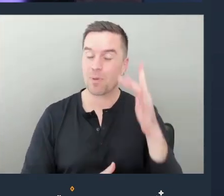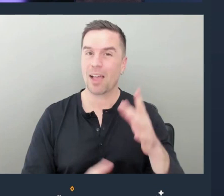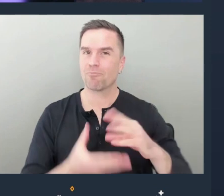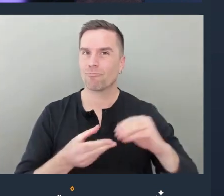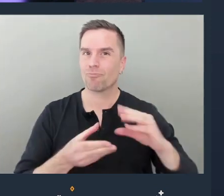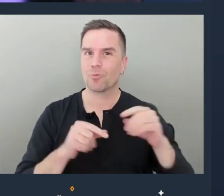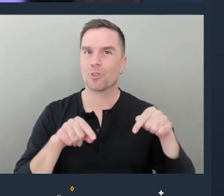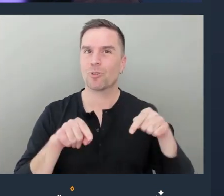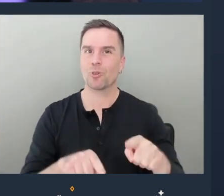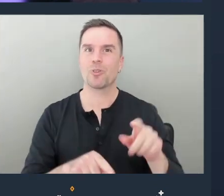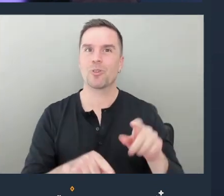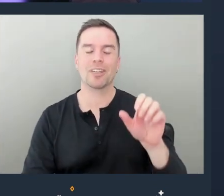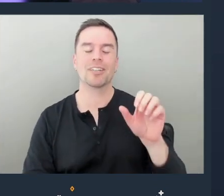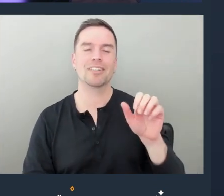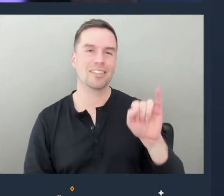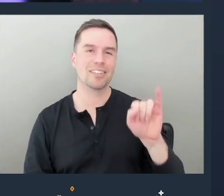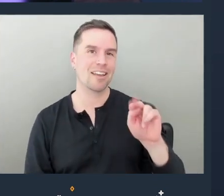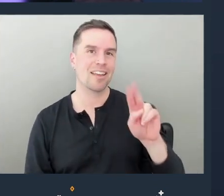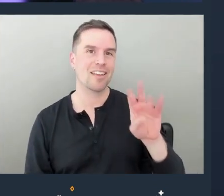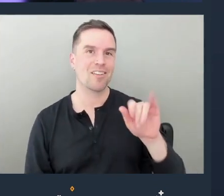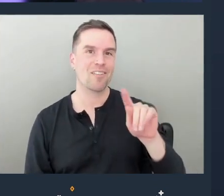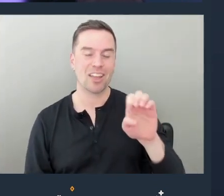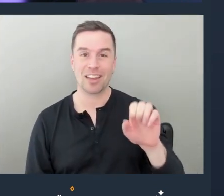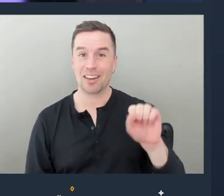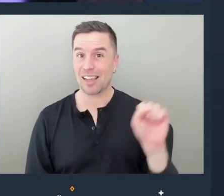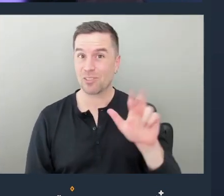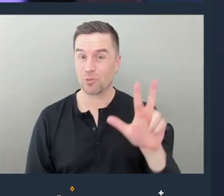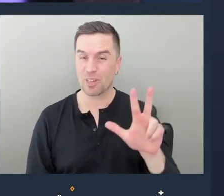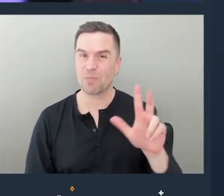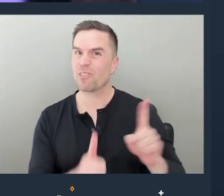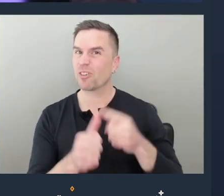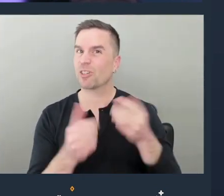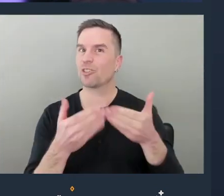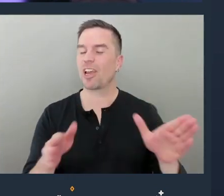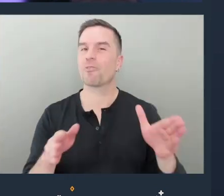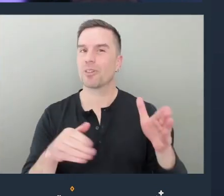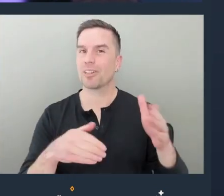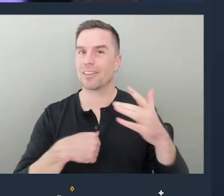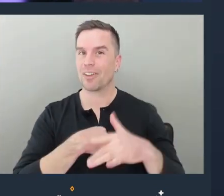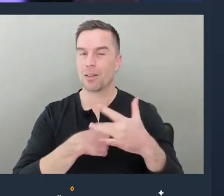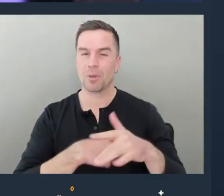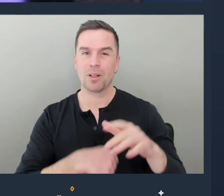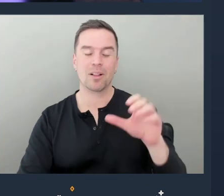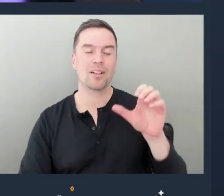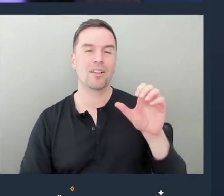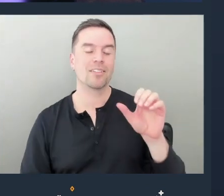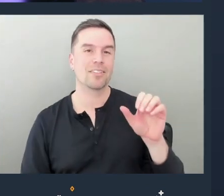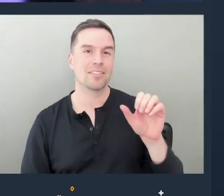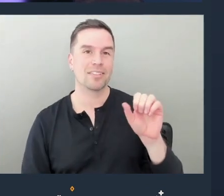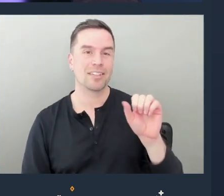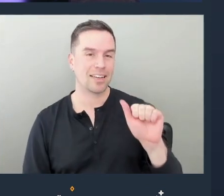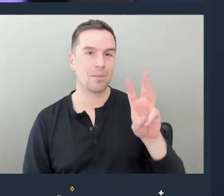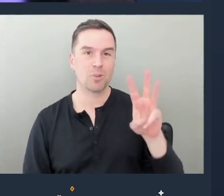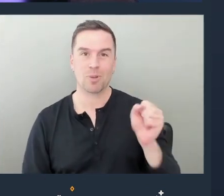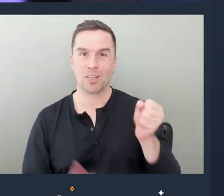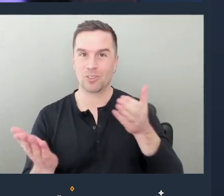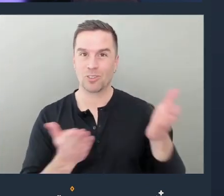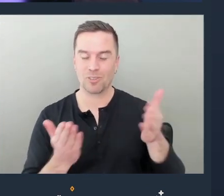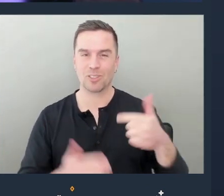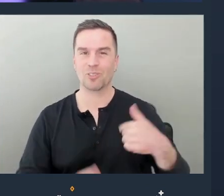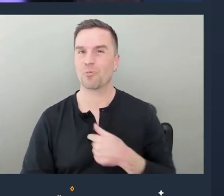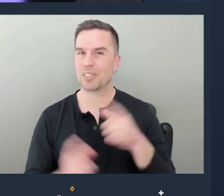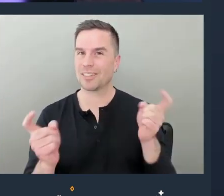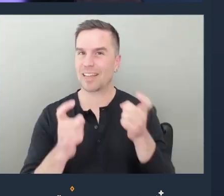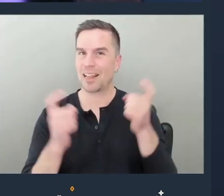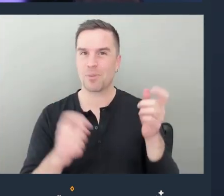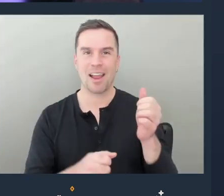was the first generally available AWS service, and we celebrate the launch anniversary every year on March 14th, better known as Pi Day. Today